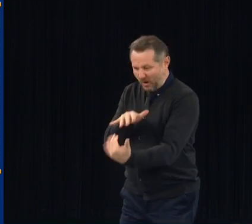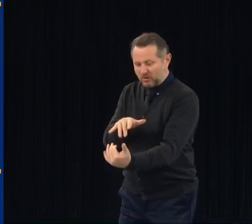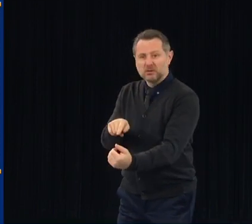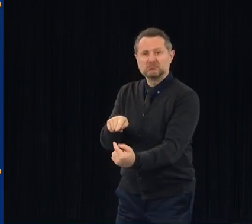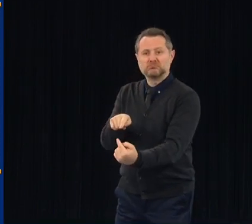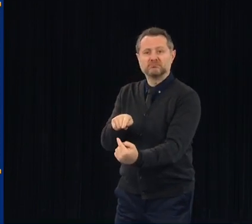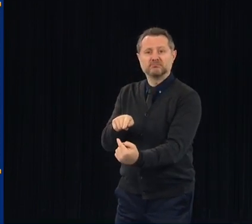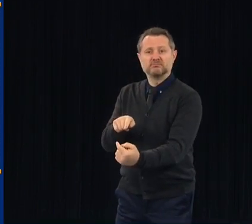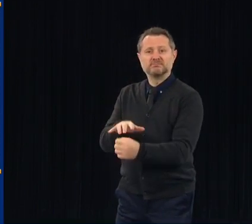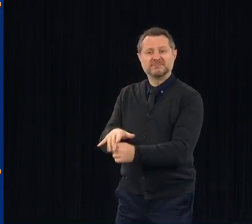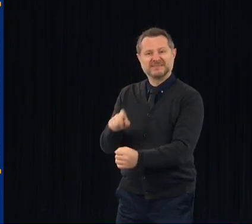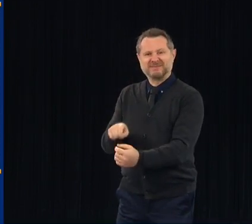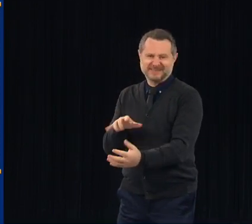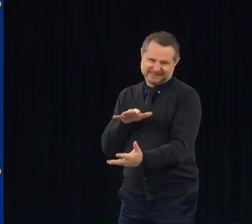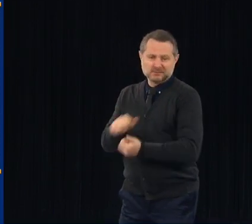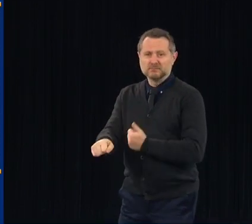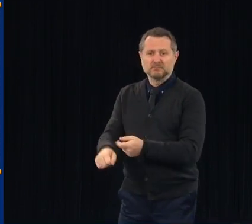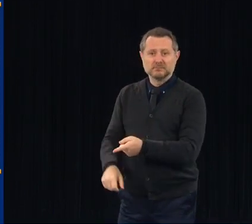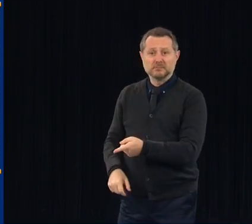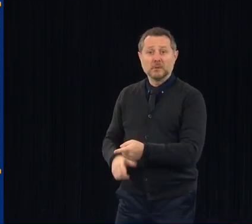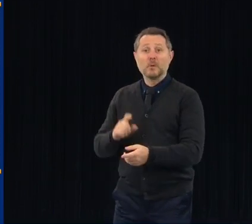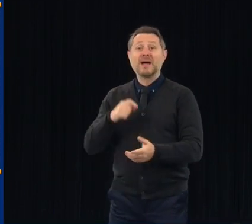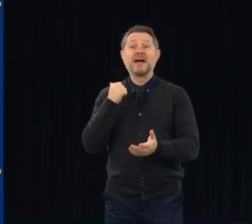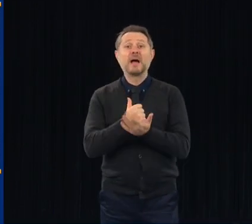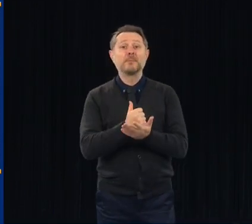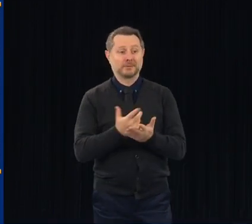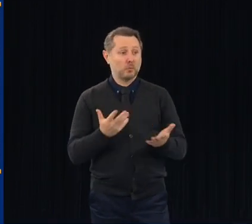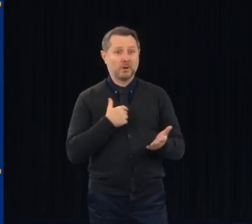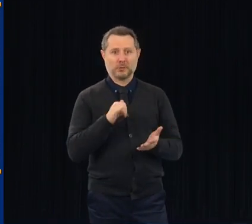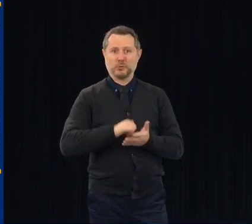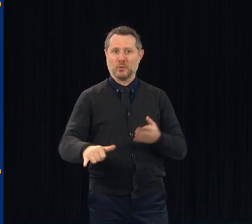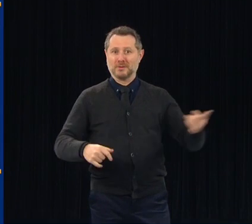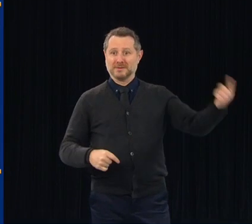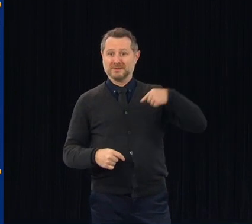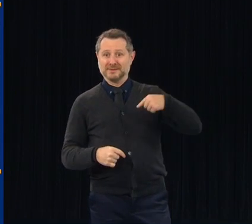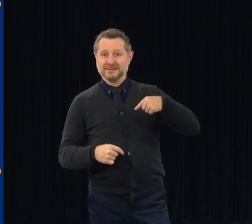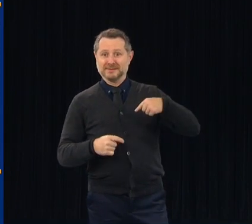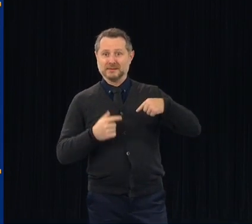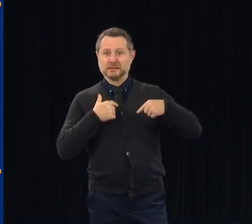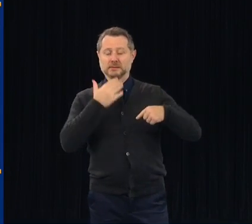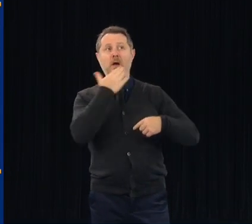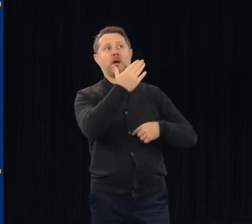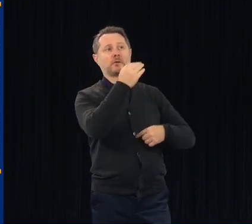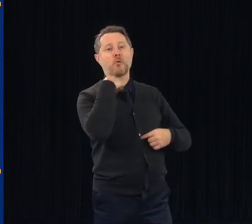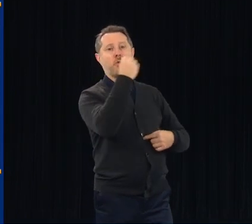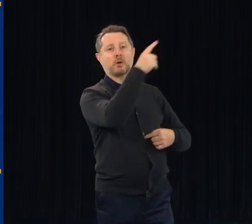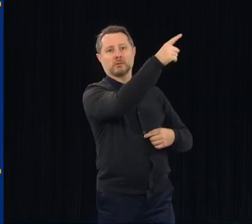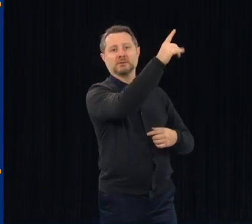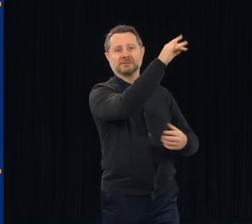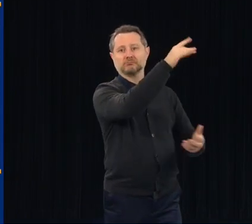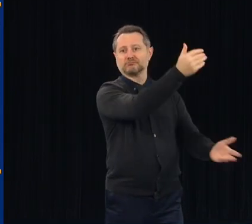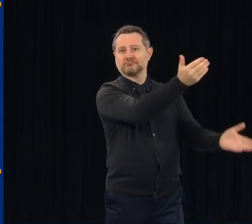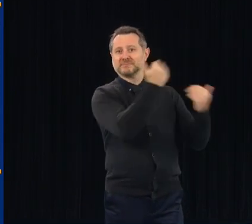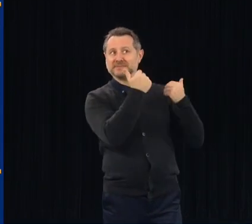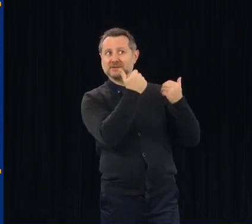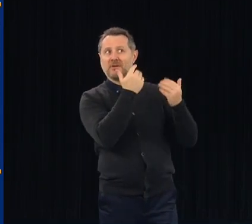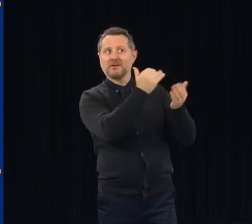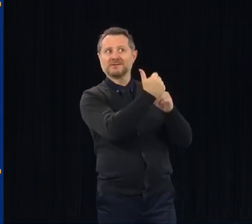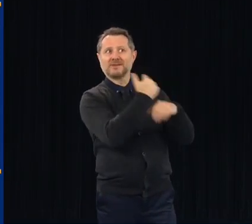today. Thank you, State of Oregon. We're dealing with this curve today and this intensity, and